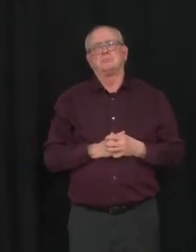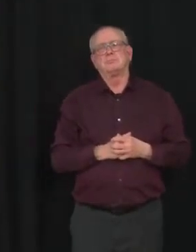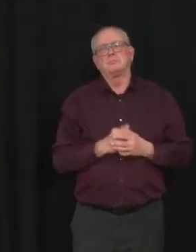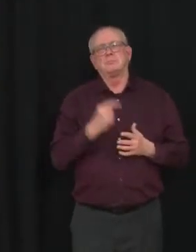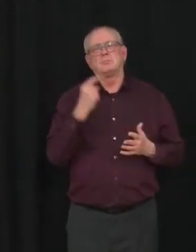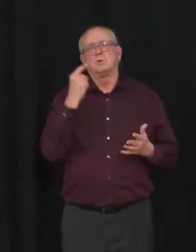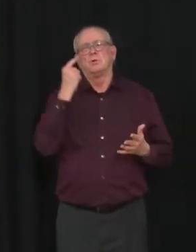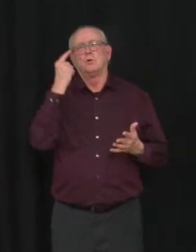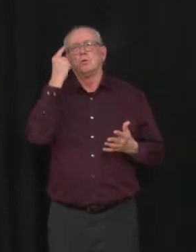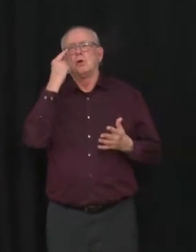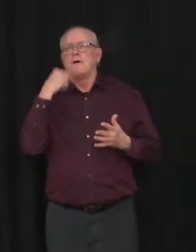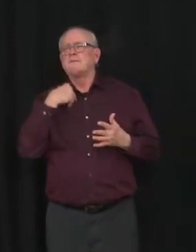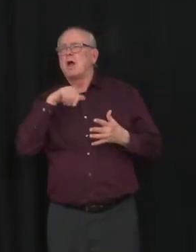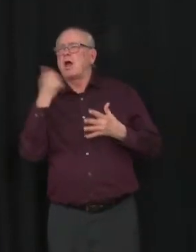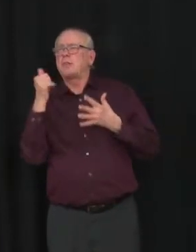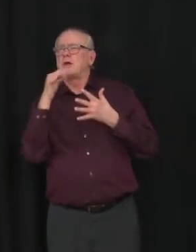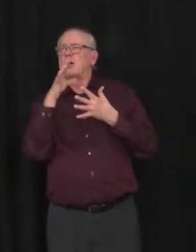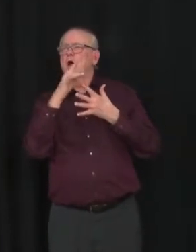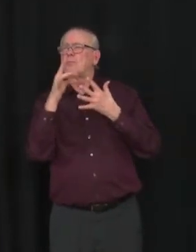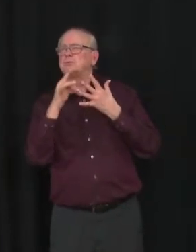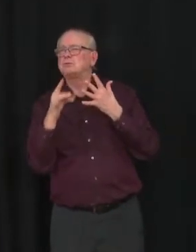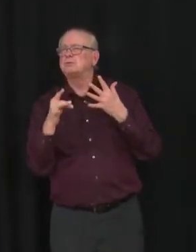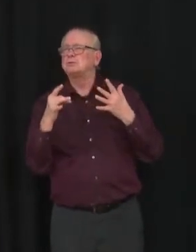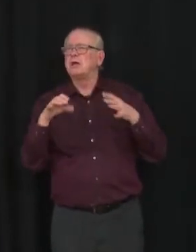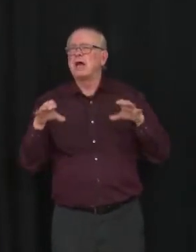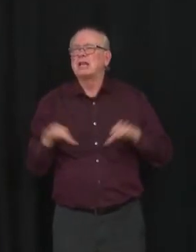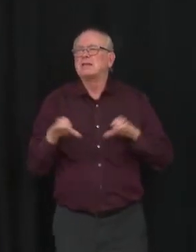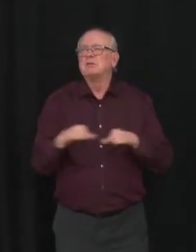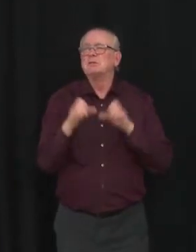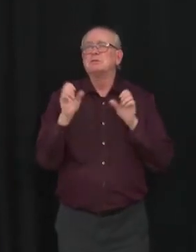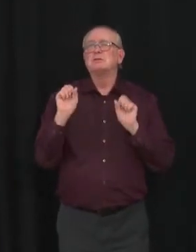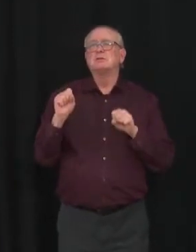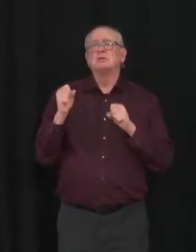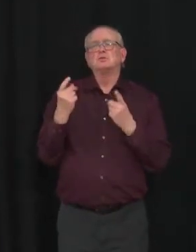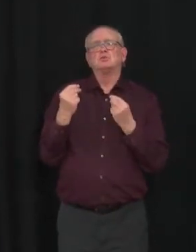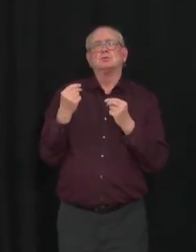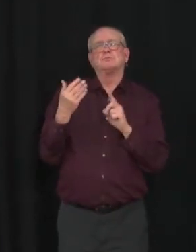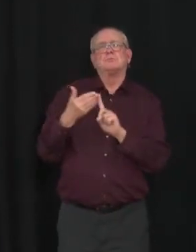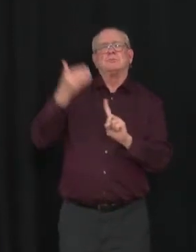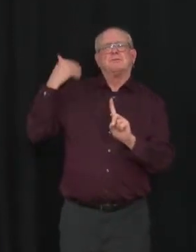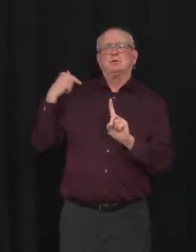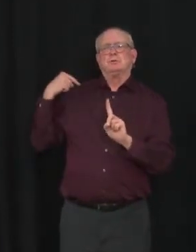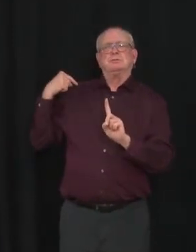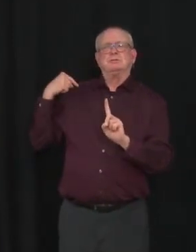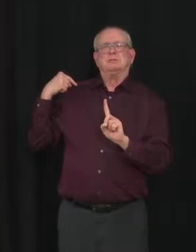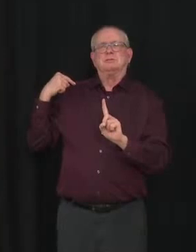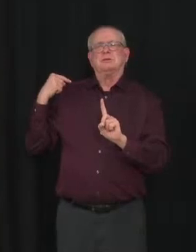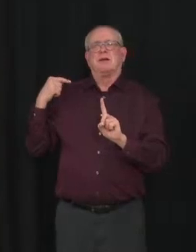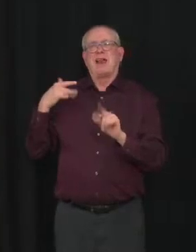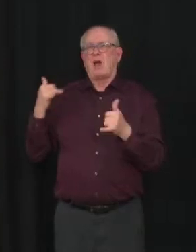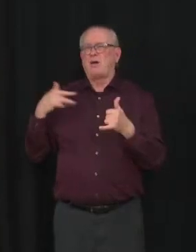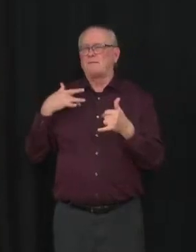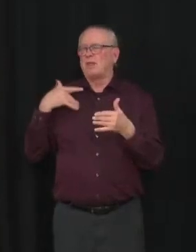are, really feeling, hearing about new measures coming down. Many businesses